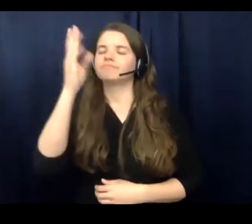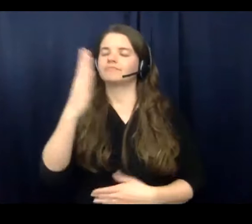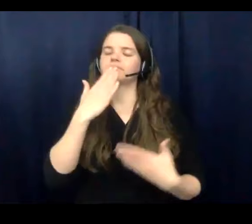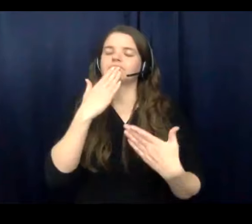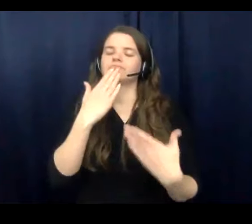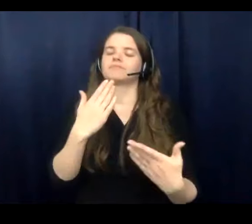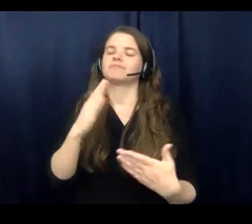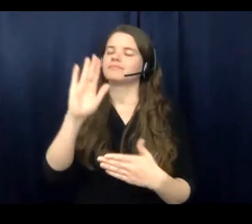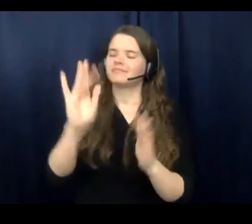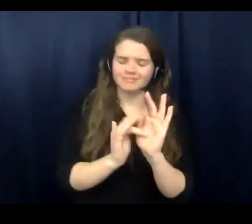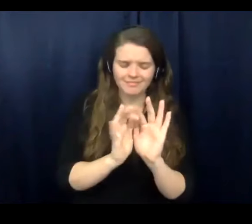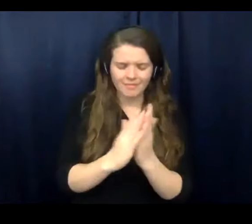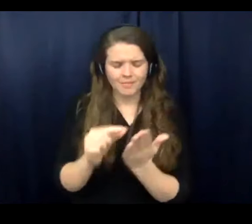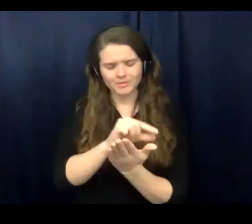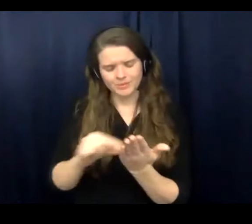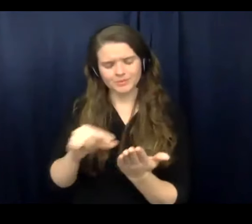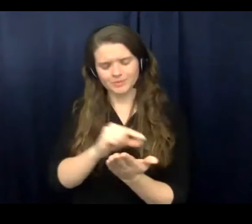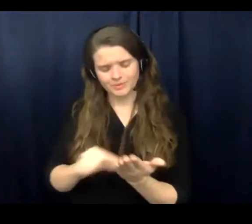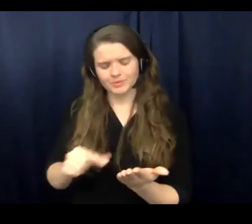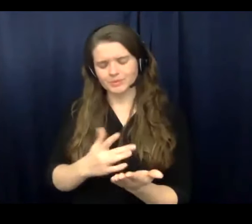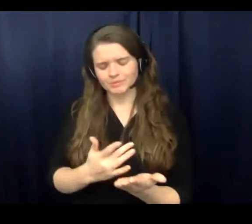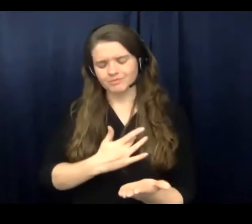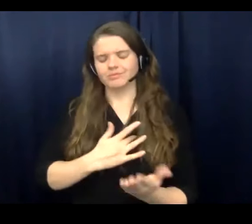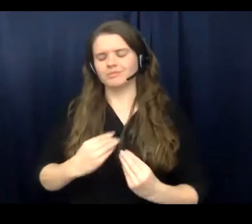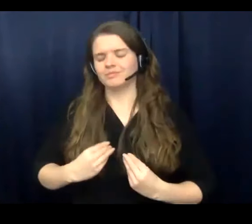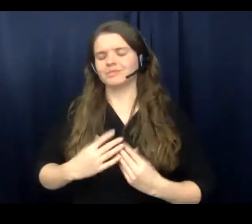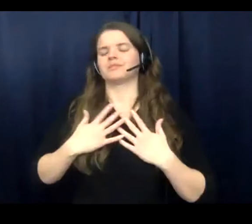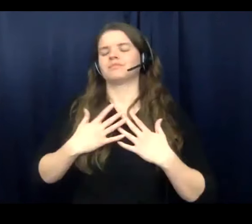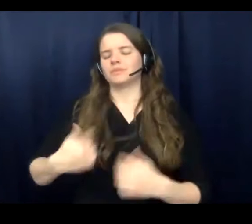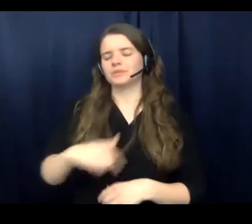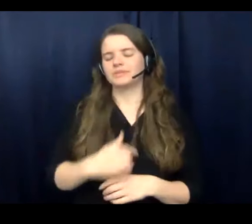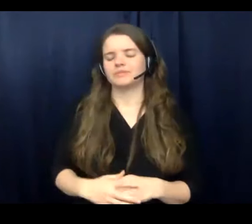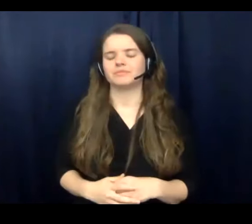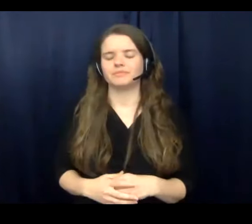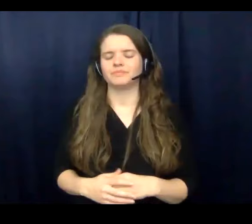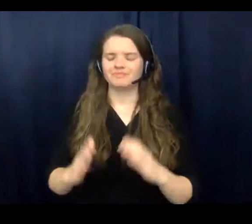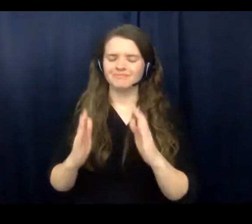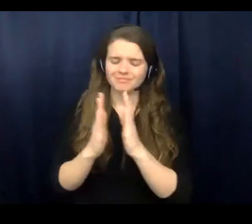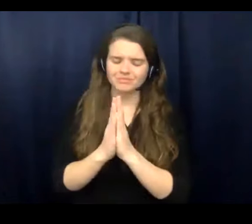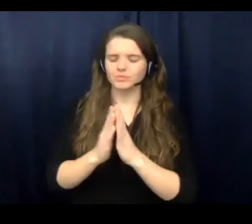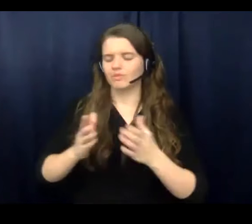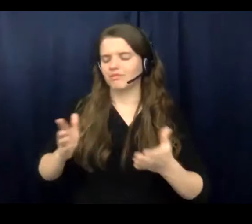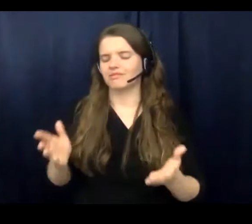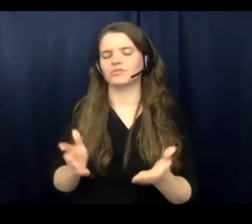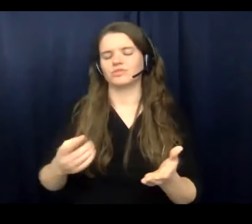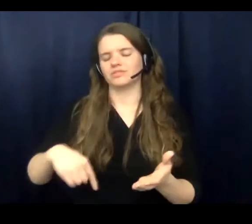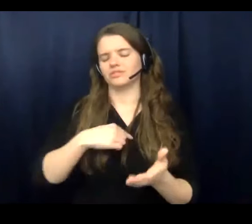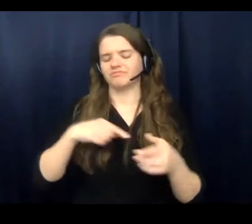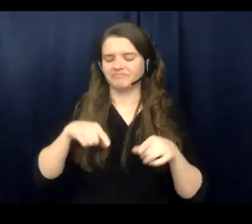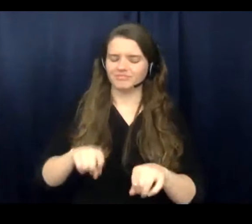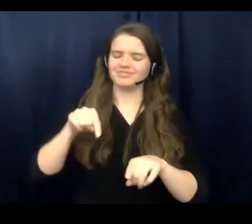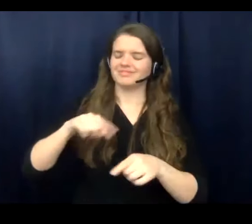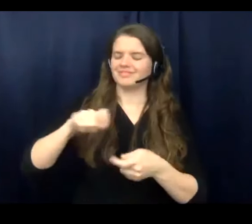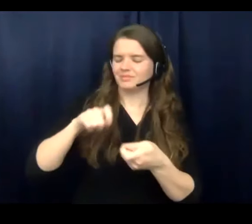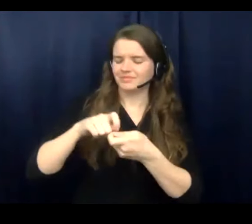scripture. We pray, God, that it will inspire us. We pray, Lord, it would encourage us during this particular time, and not